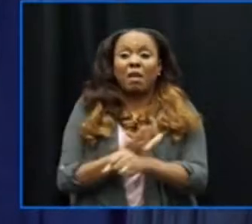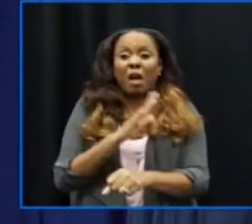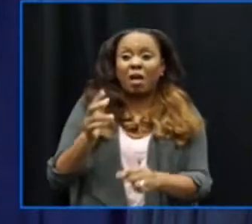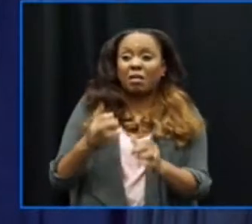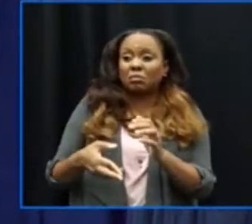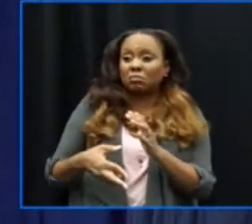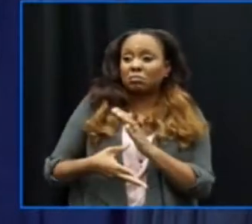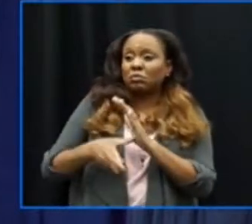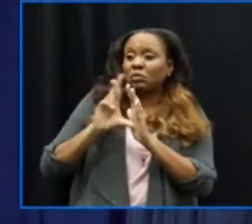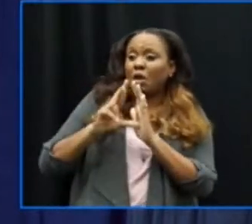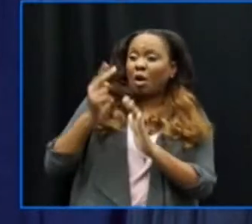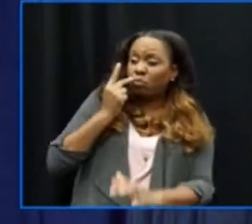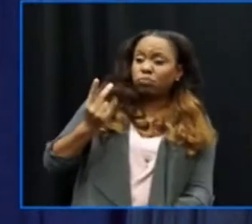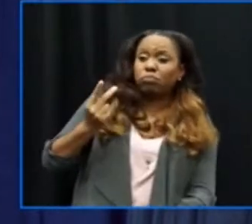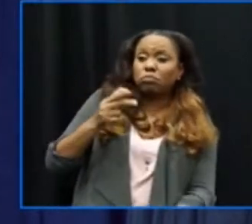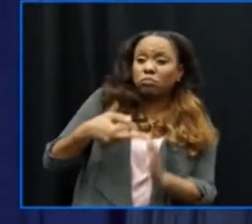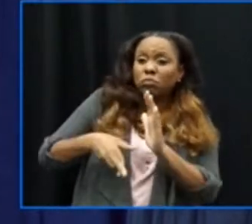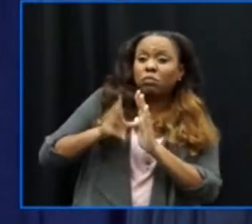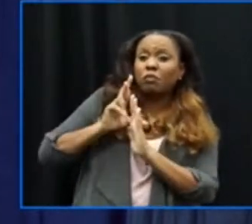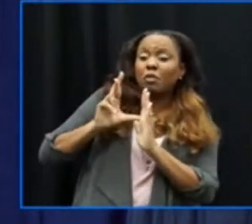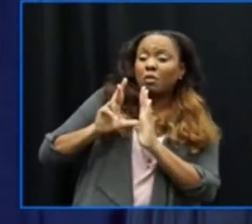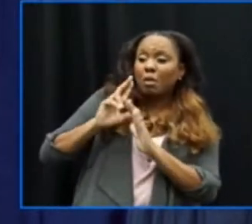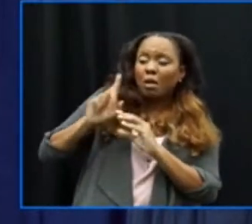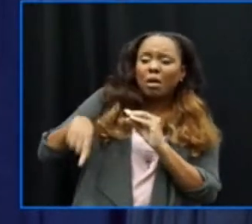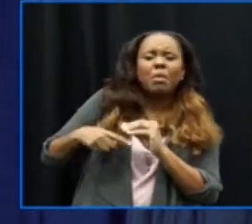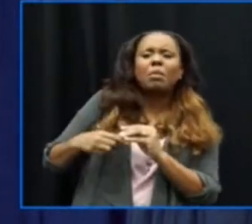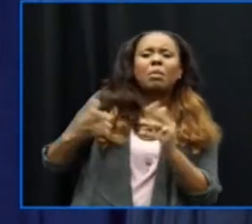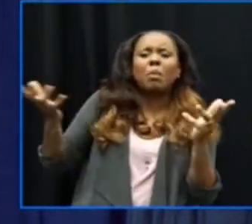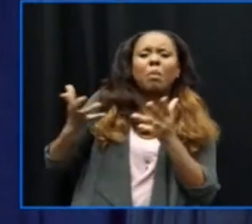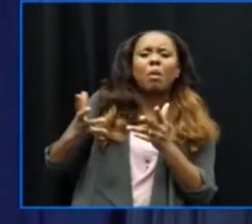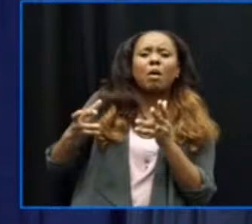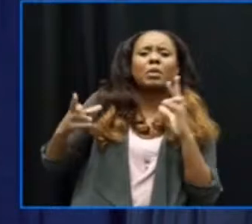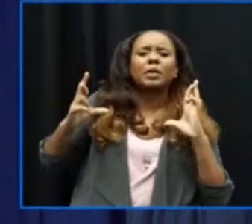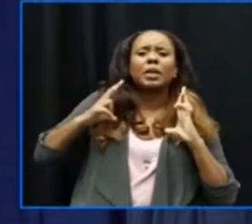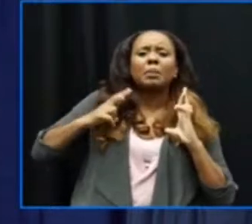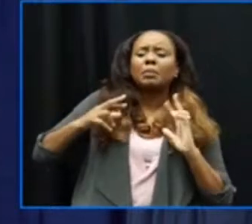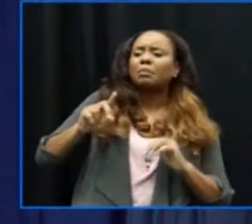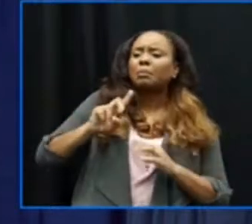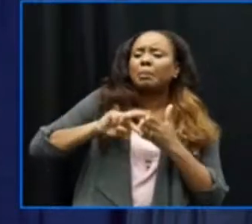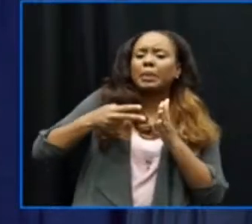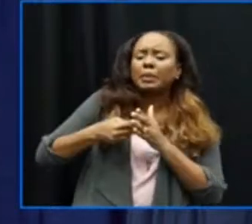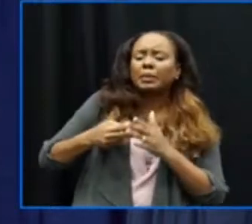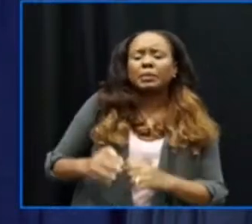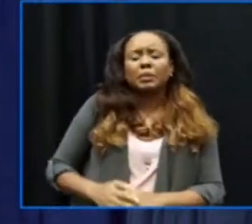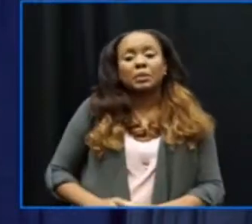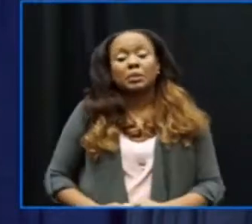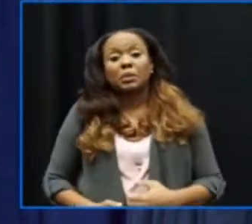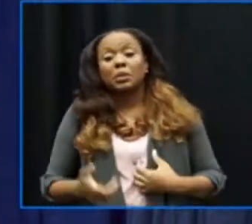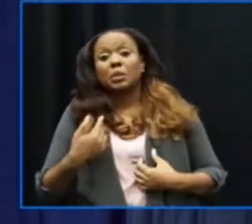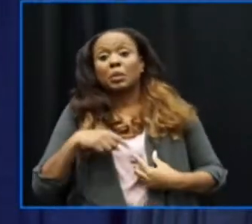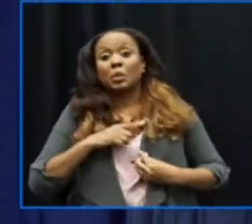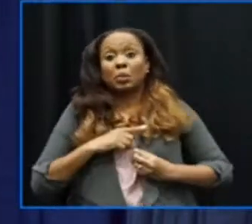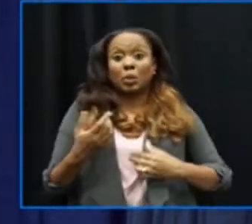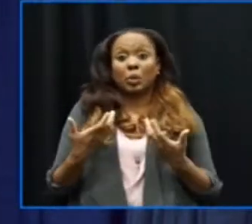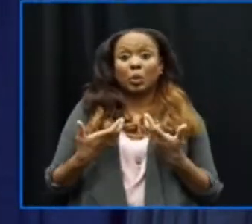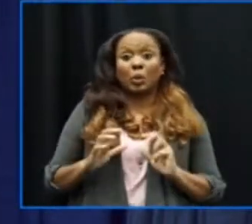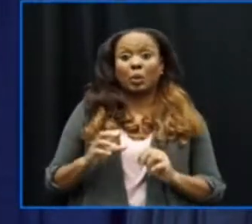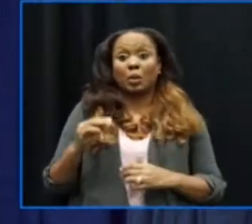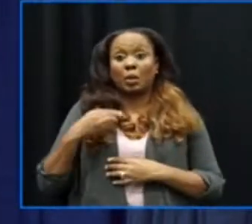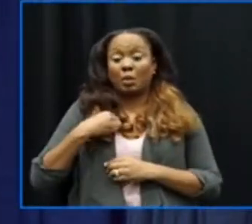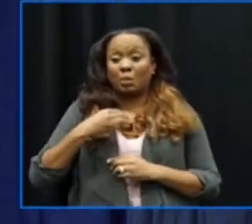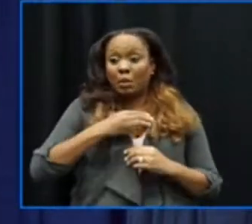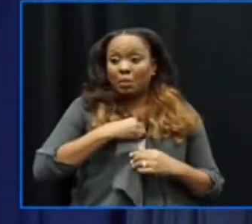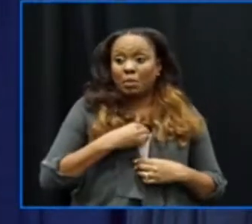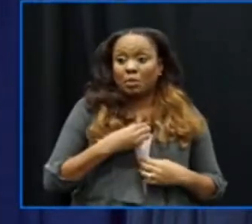of what we consider retirement, because we don't want our members, we don't want our constituents to go away